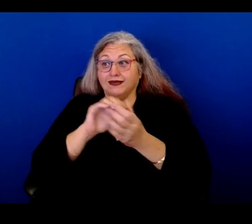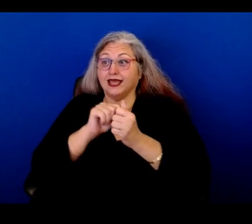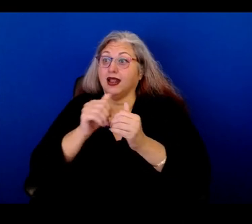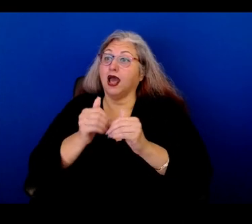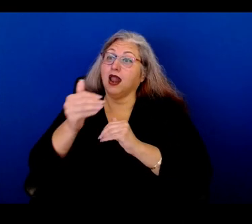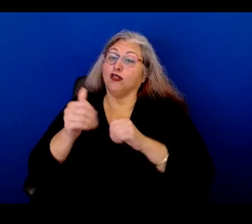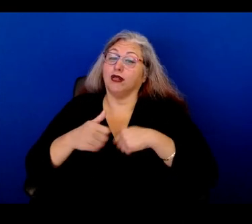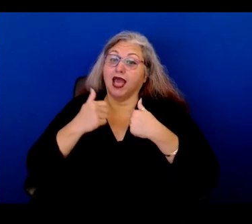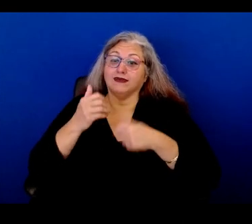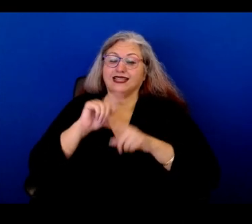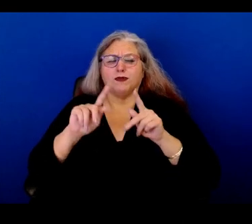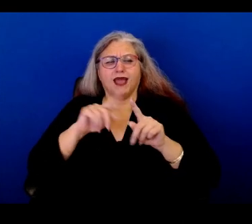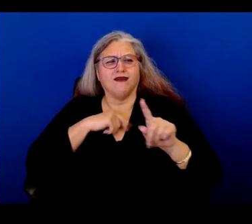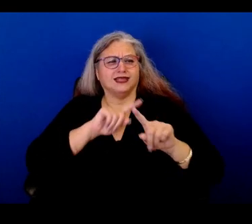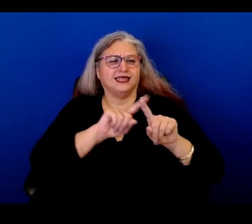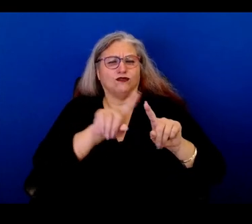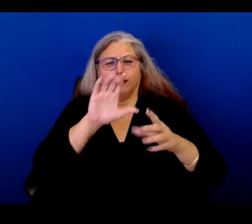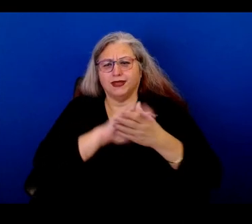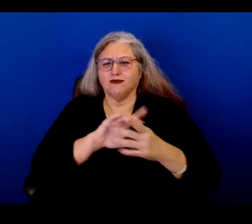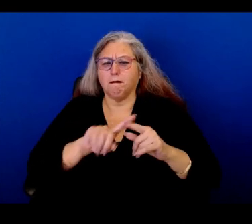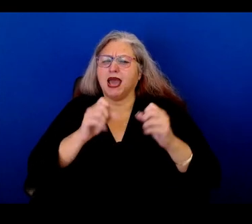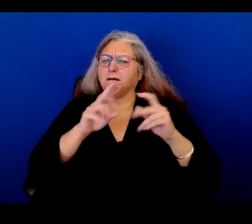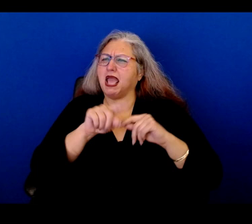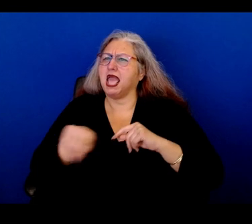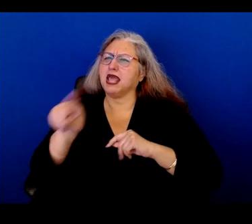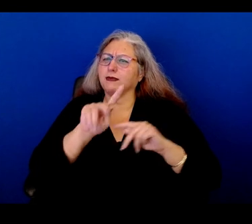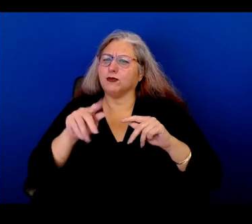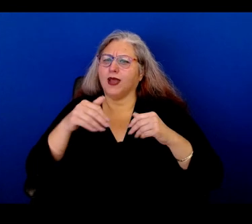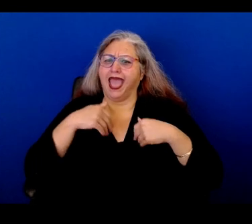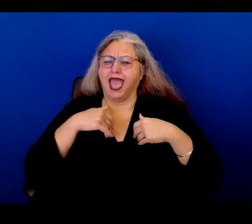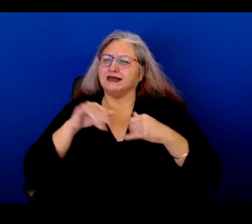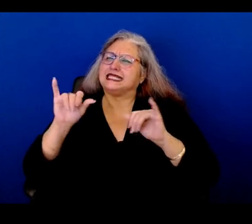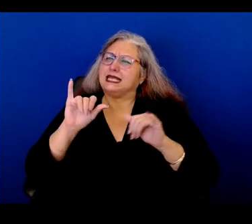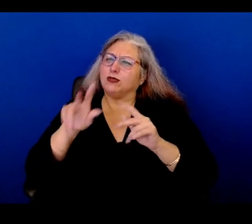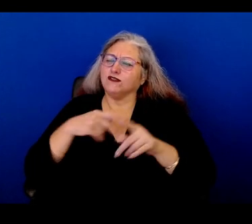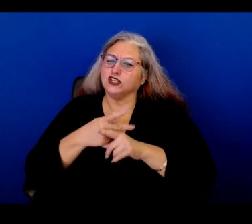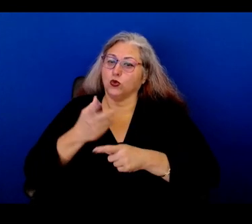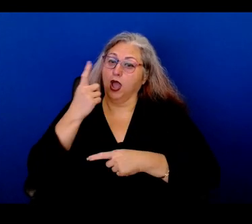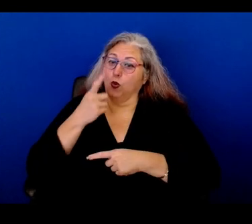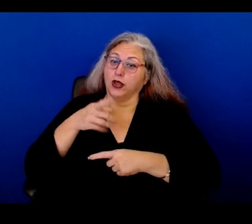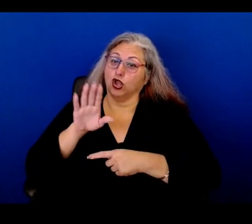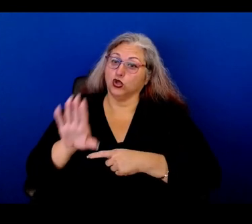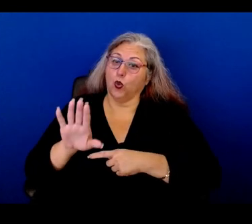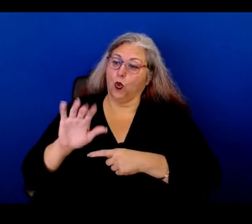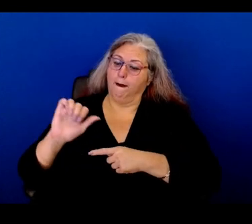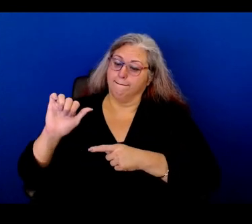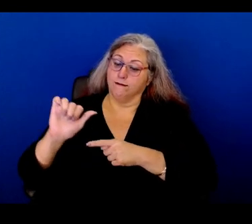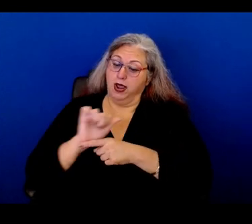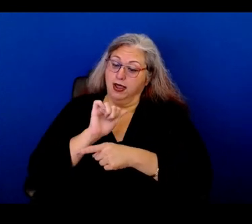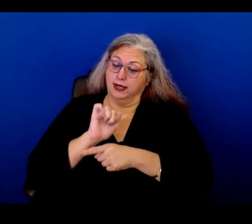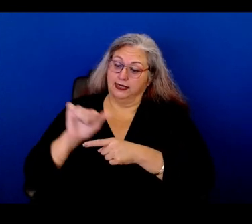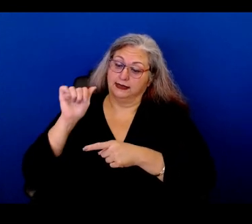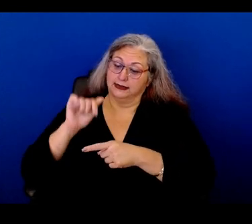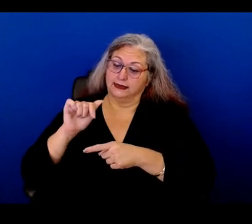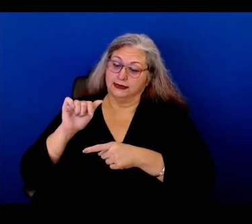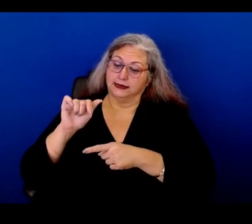And different people believe different things, but many people have some version of that. Has your practice, like your practice